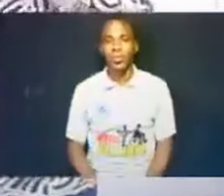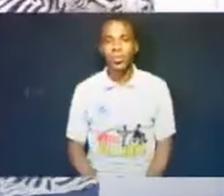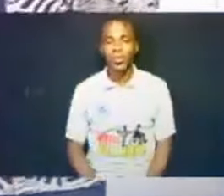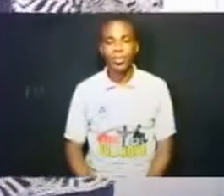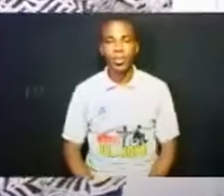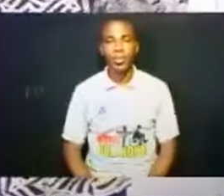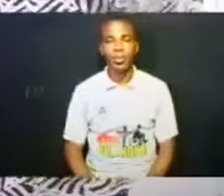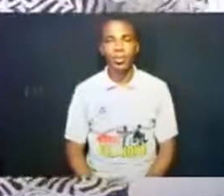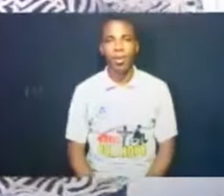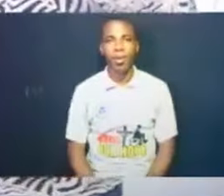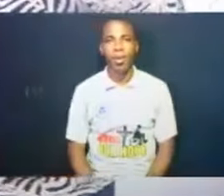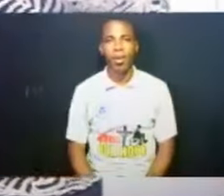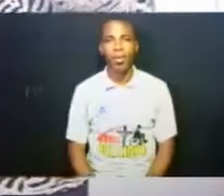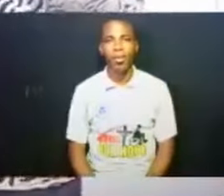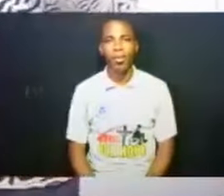soul.